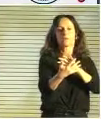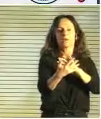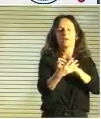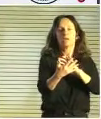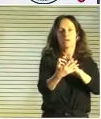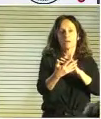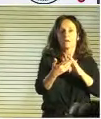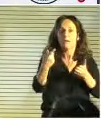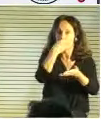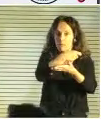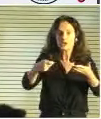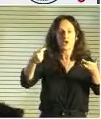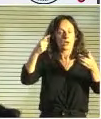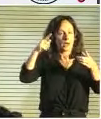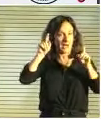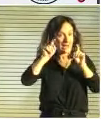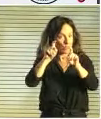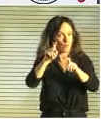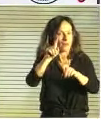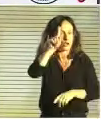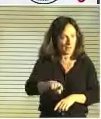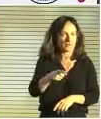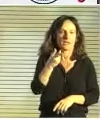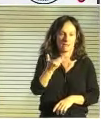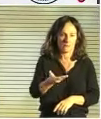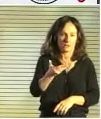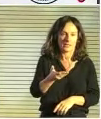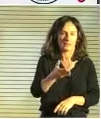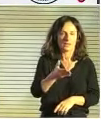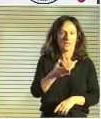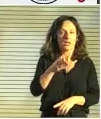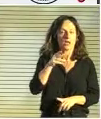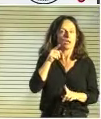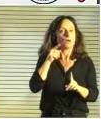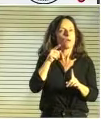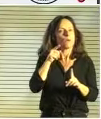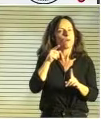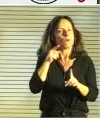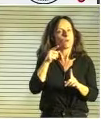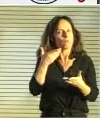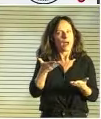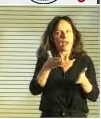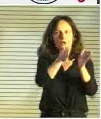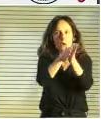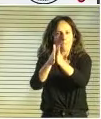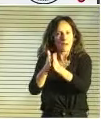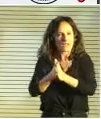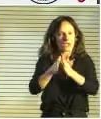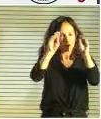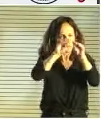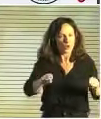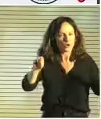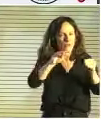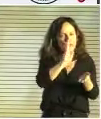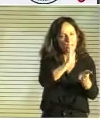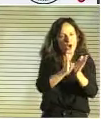also your colleagues and the teams the ability that they can train, that they can learn, and also to inform customers, to work with